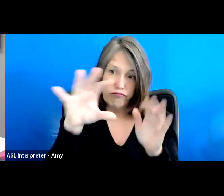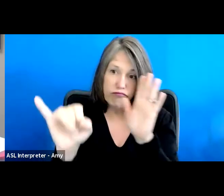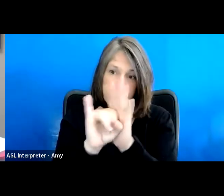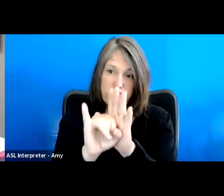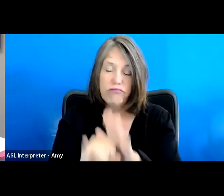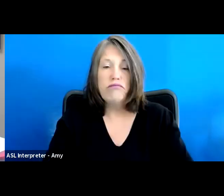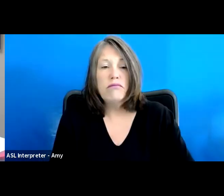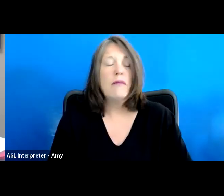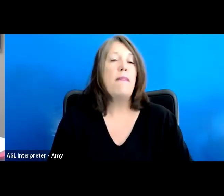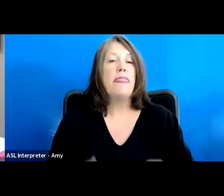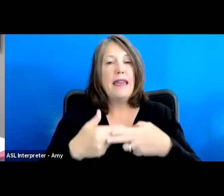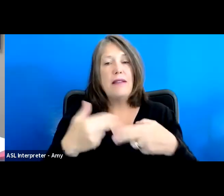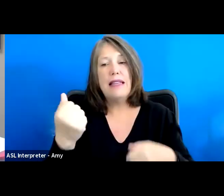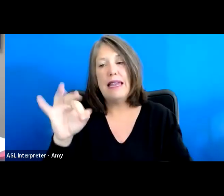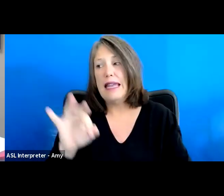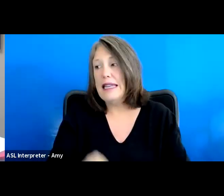On slide 19.